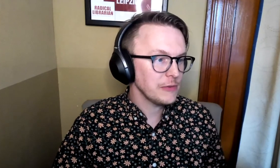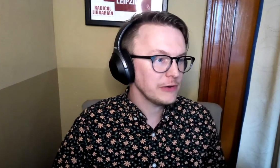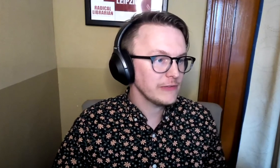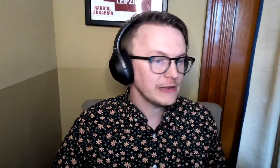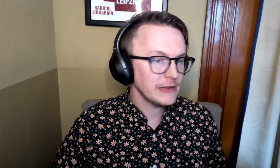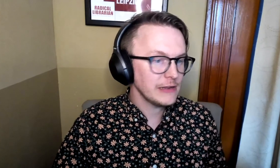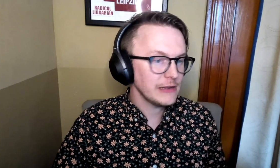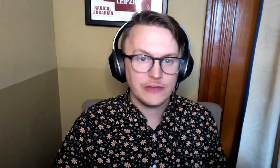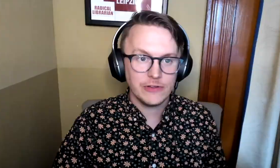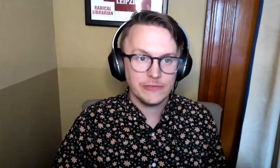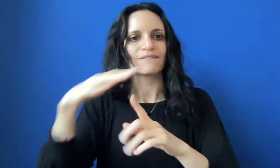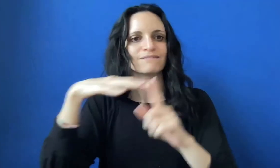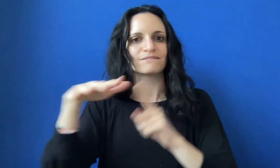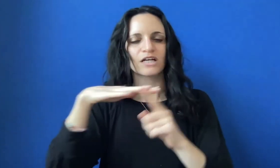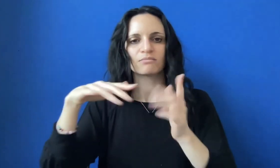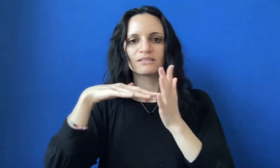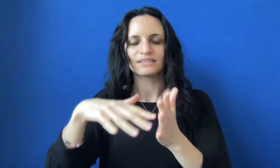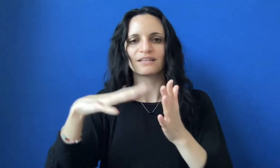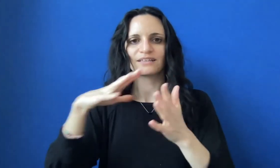Environmental Studies and International Affairs.